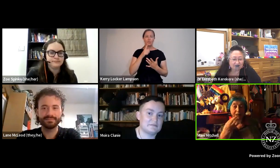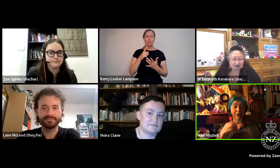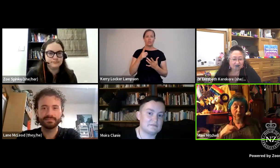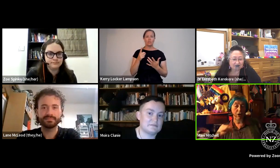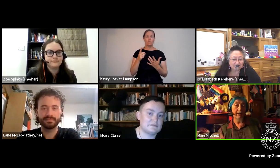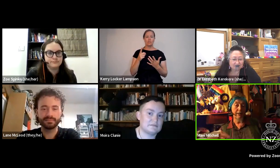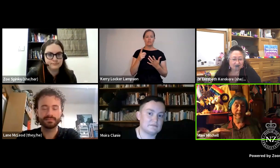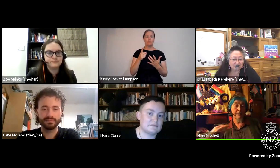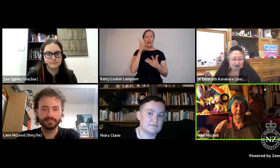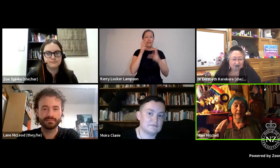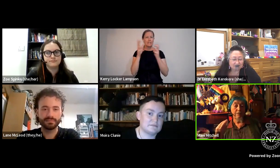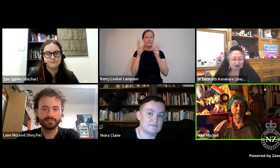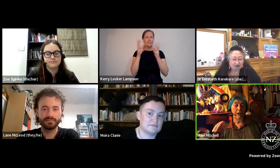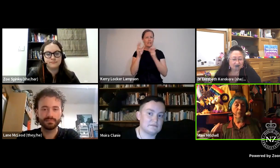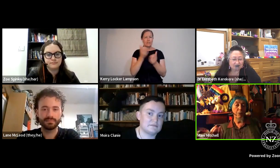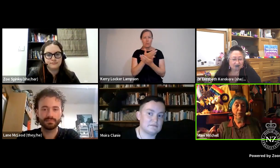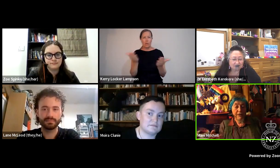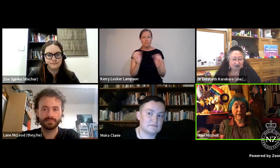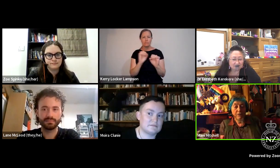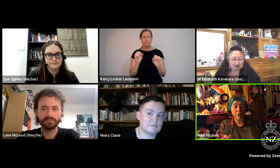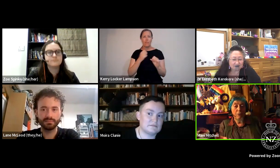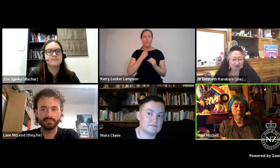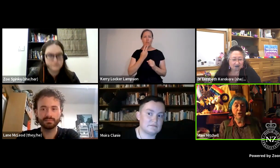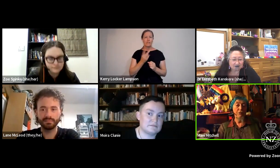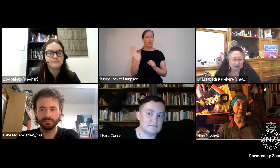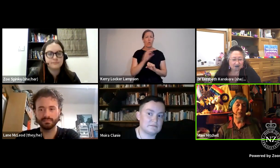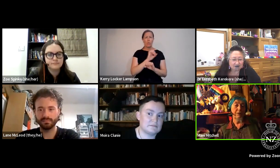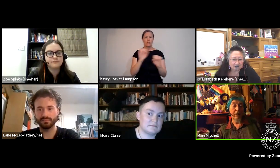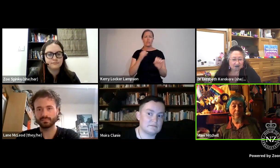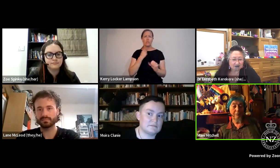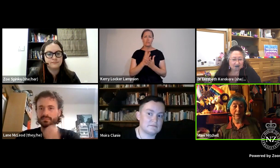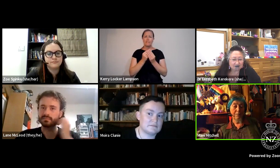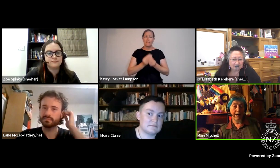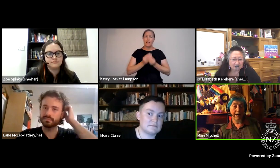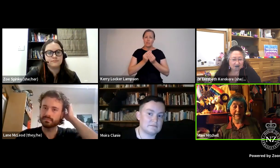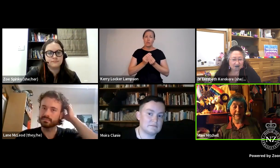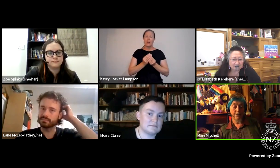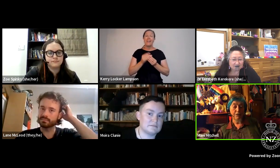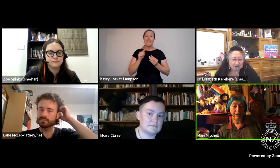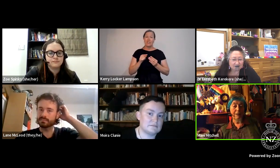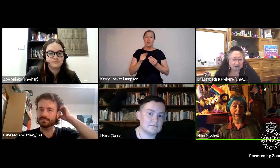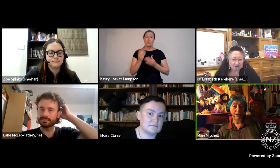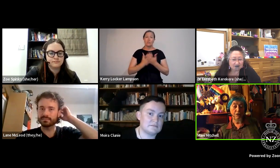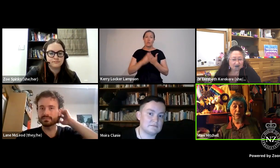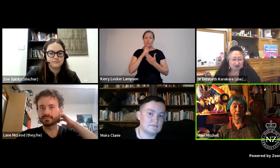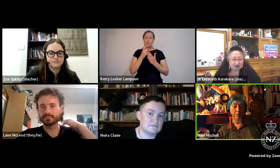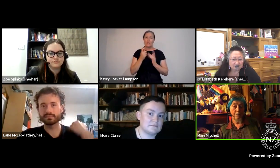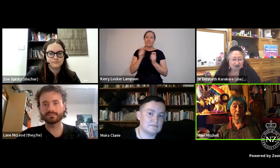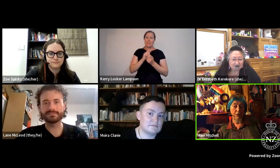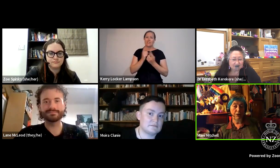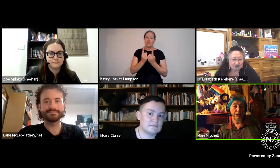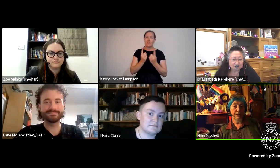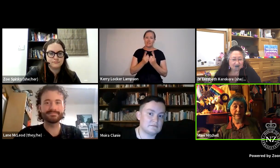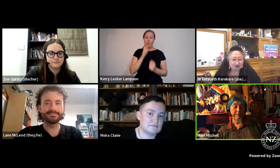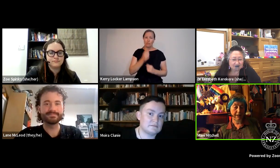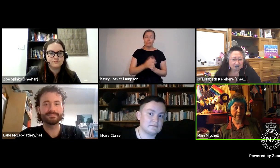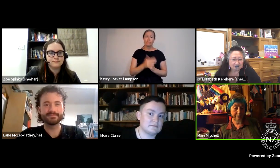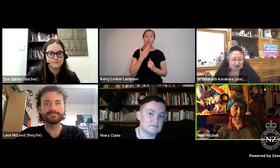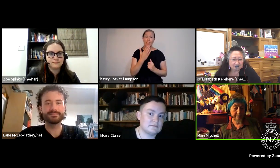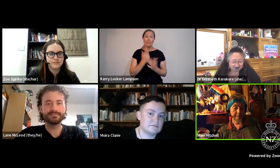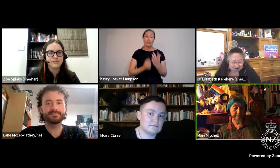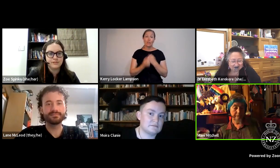here tonight is valuable, and this is what will shift the bar. So thank you for this opportunity to